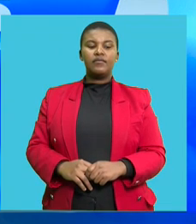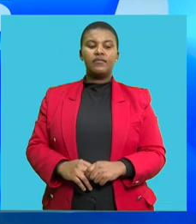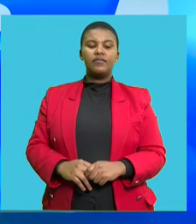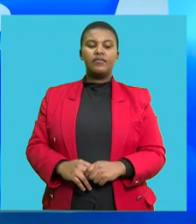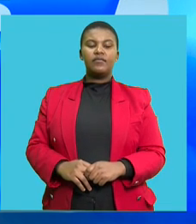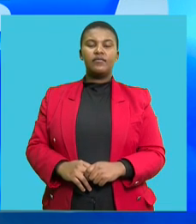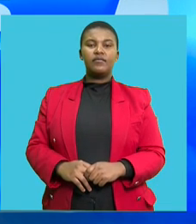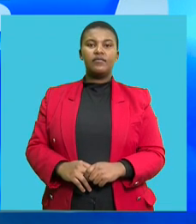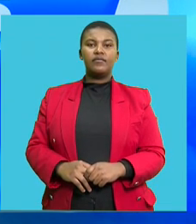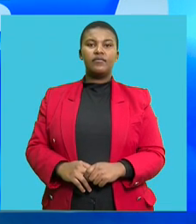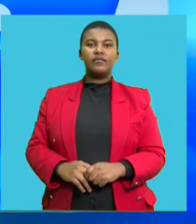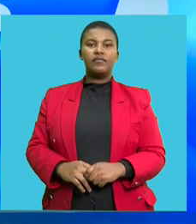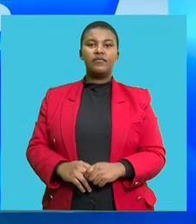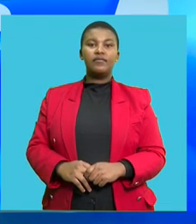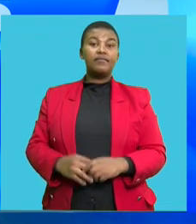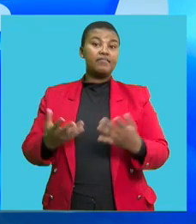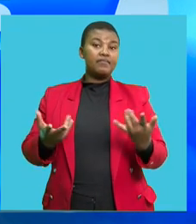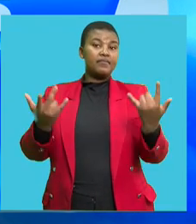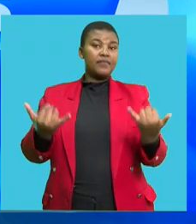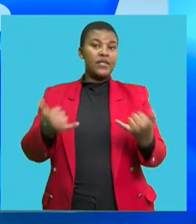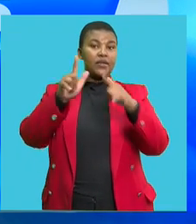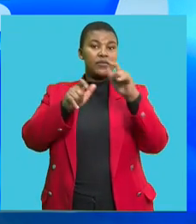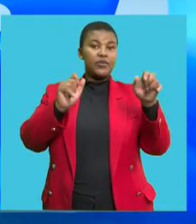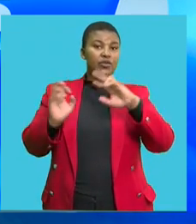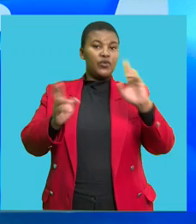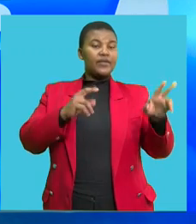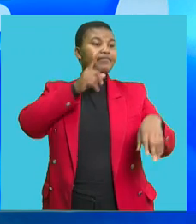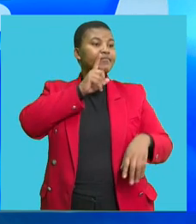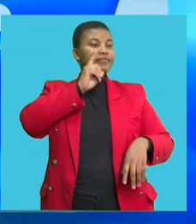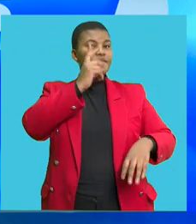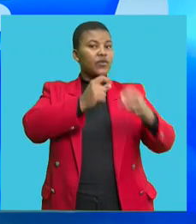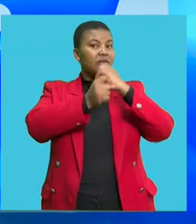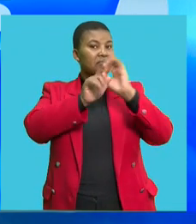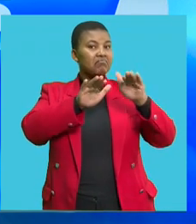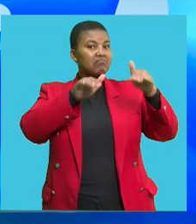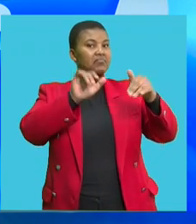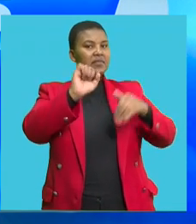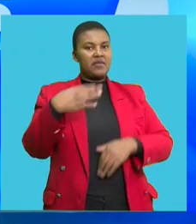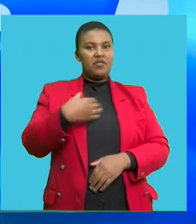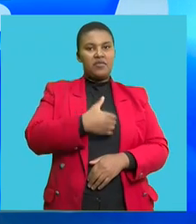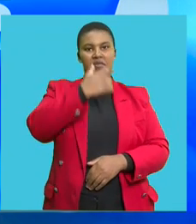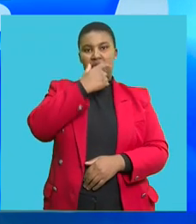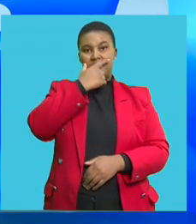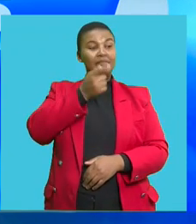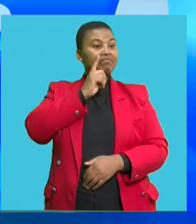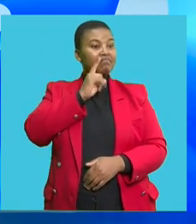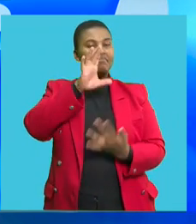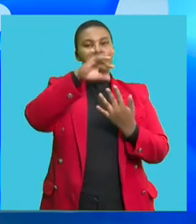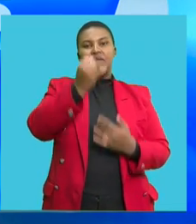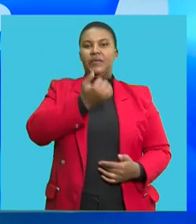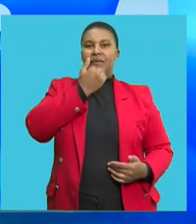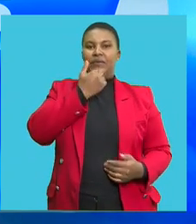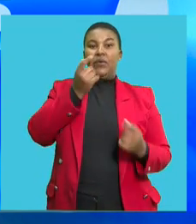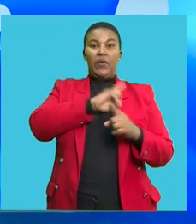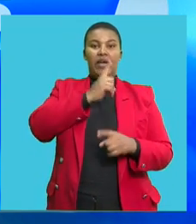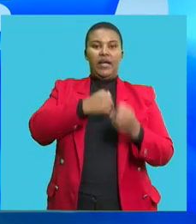Now, all eyes are now on President Cyril Ramaphosa for his cabinet announcement, and this is following his inauguration earlier today. Many look forward